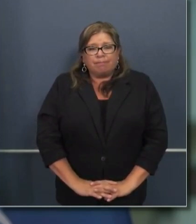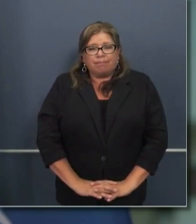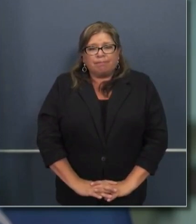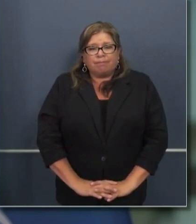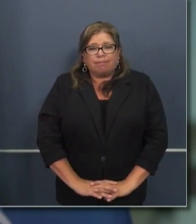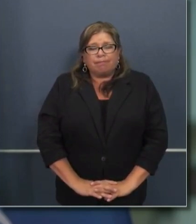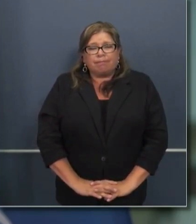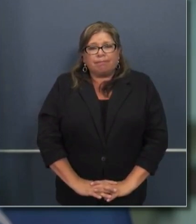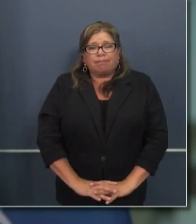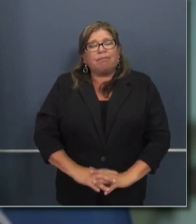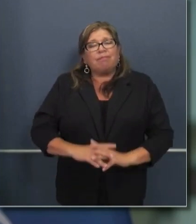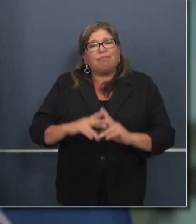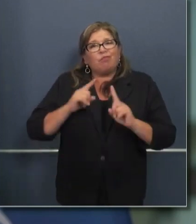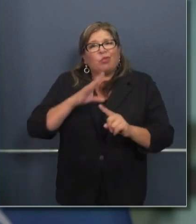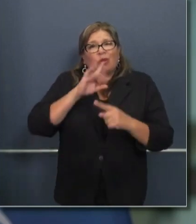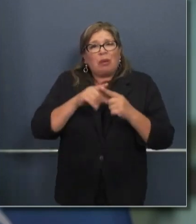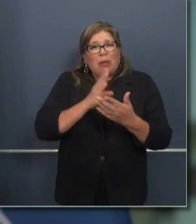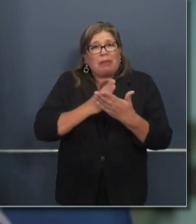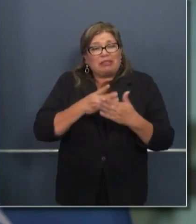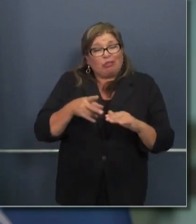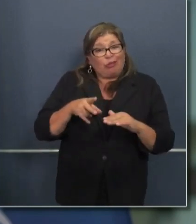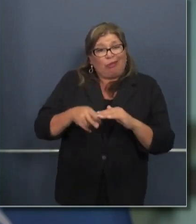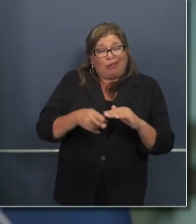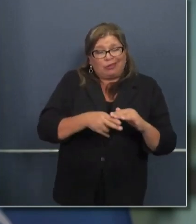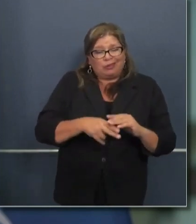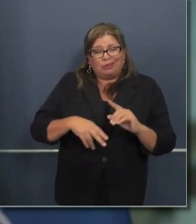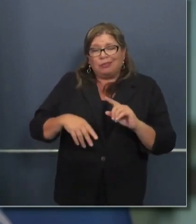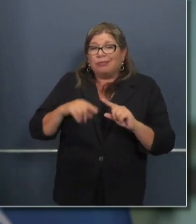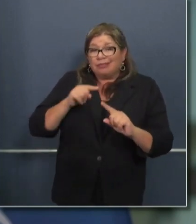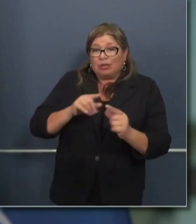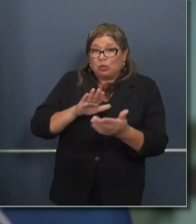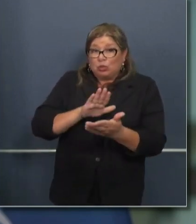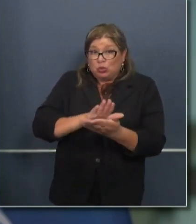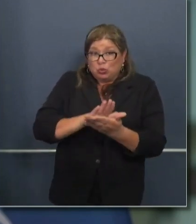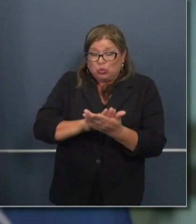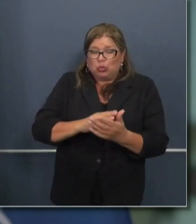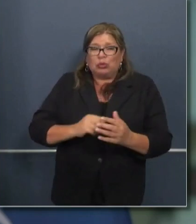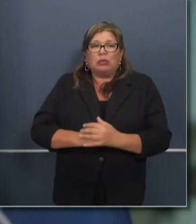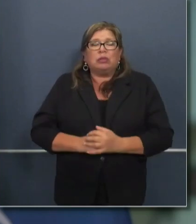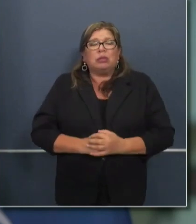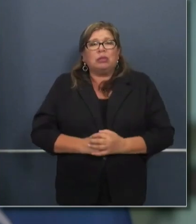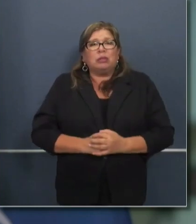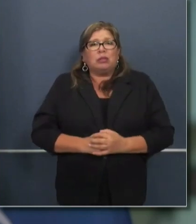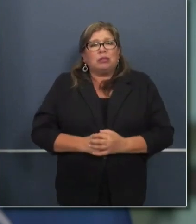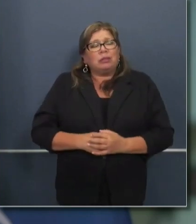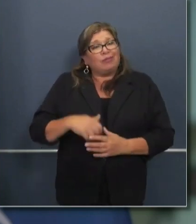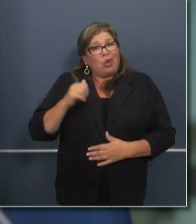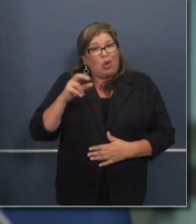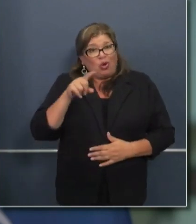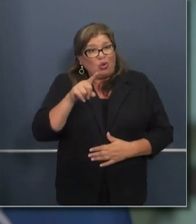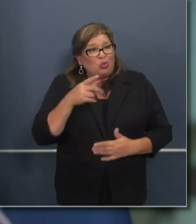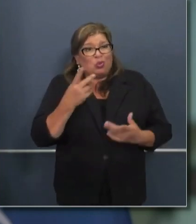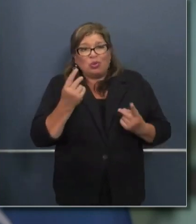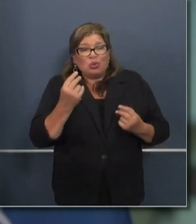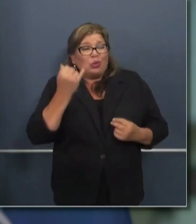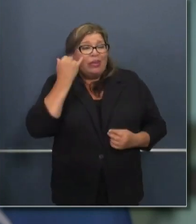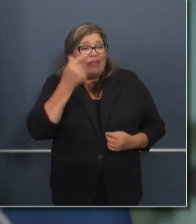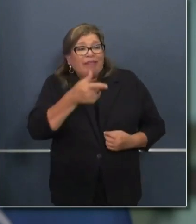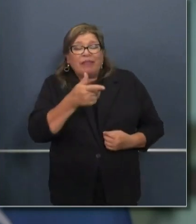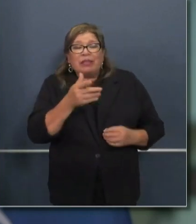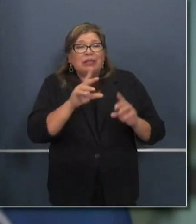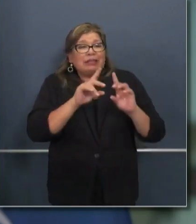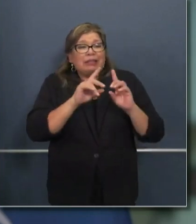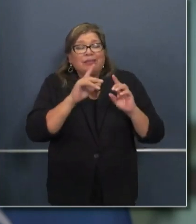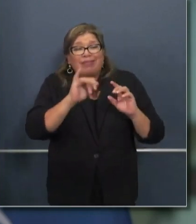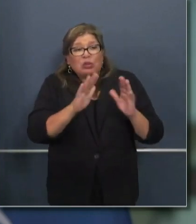this will address the concerns that districts have about their ability to reopen if they don't have full funding? Yeah, I think the